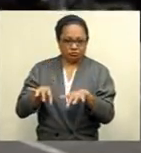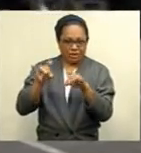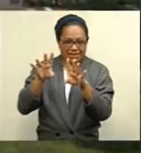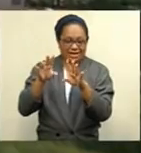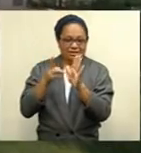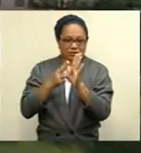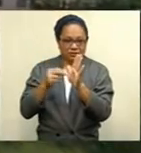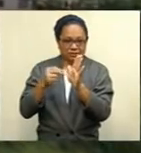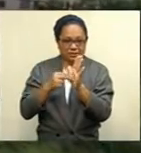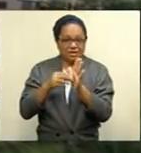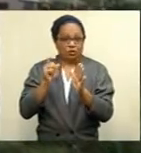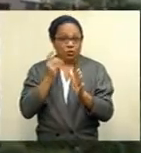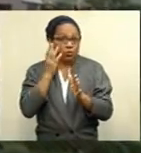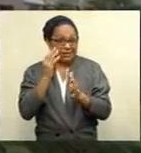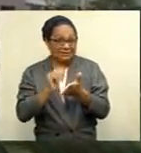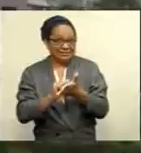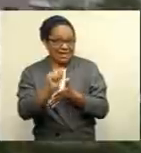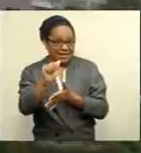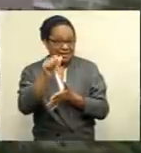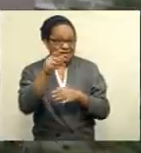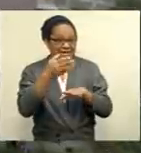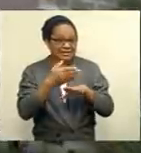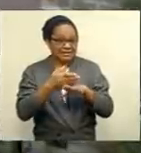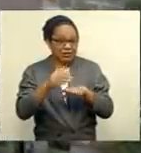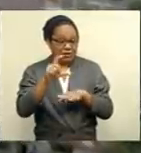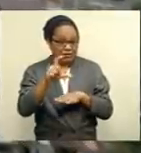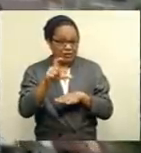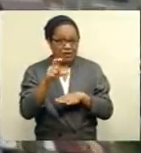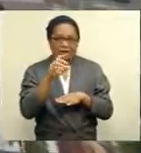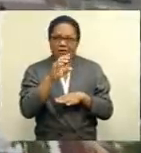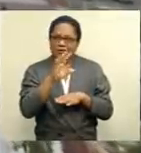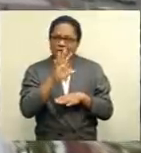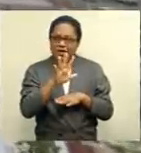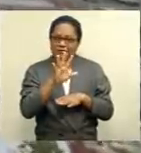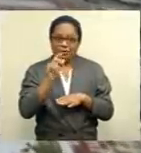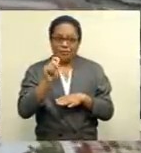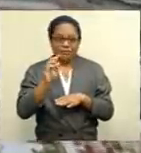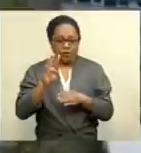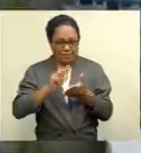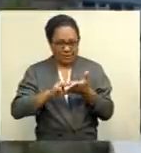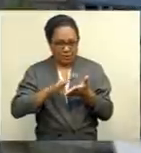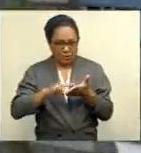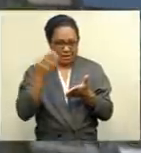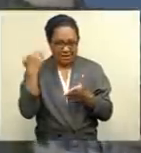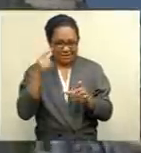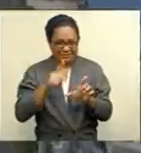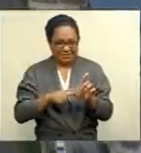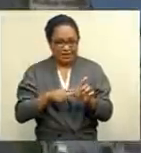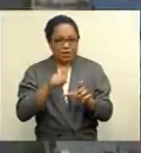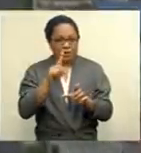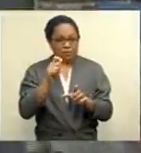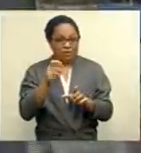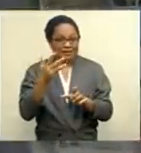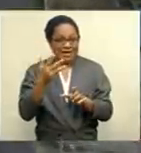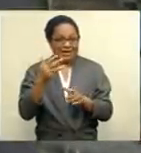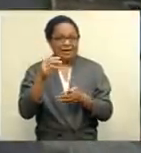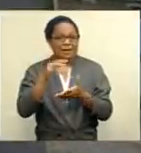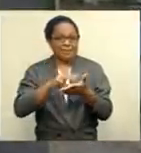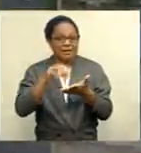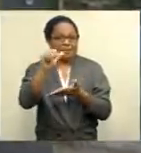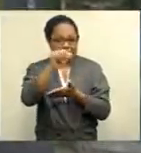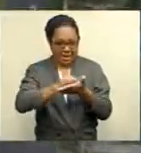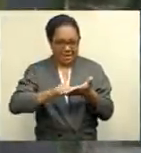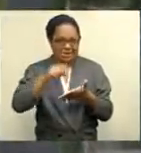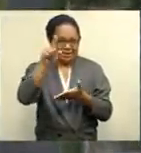to New Caledonia stood at $5.4 million last year, while we imported $1.9 million worth of